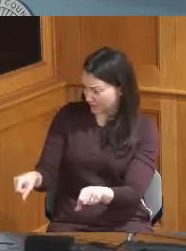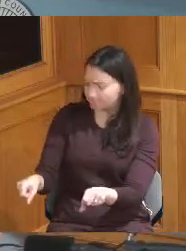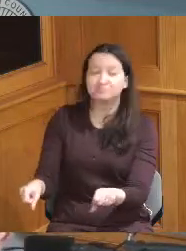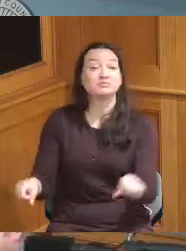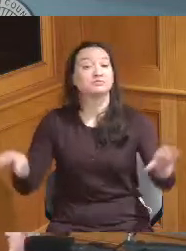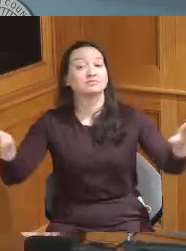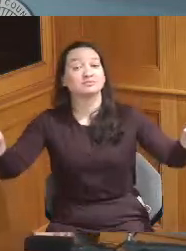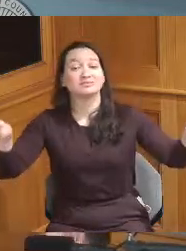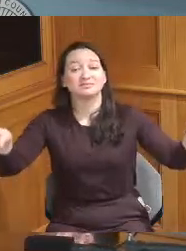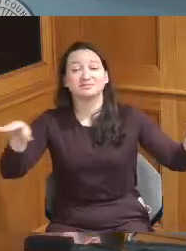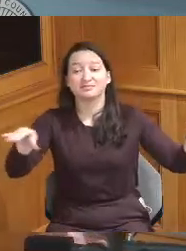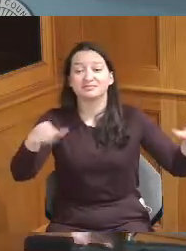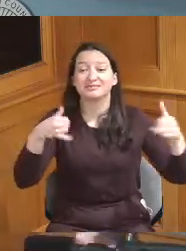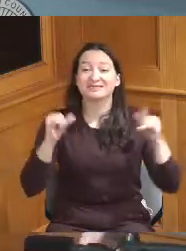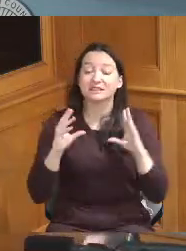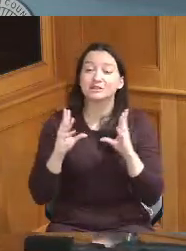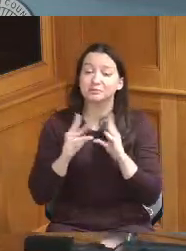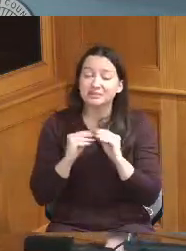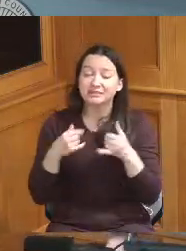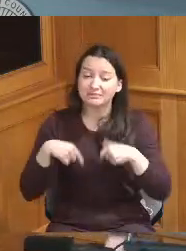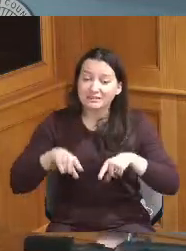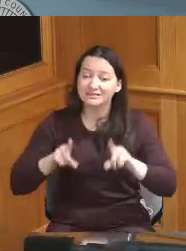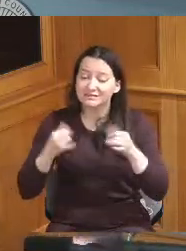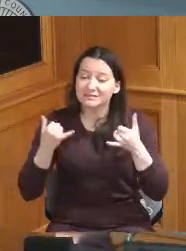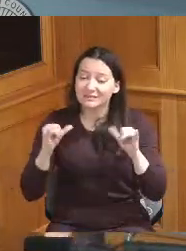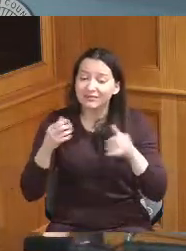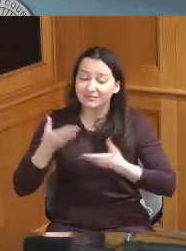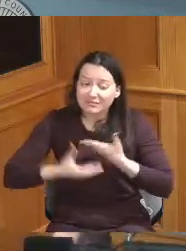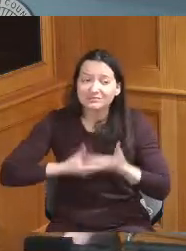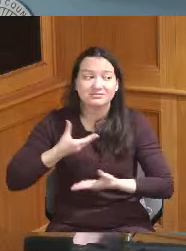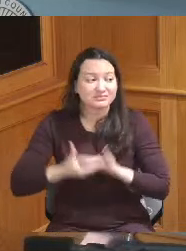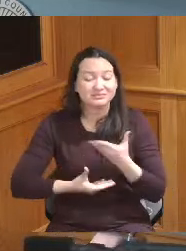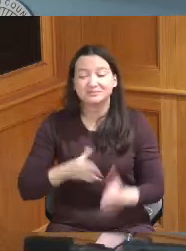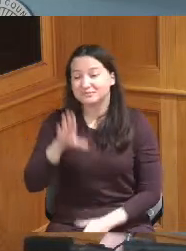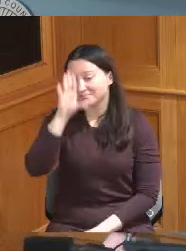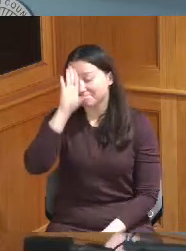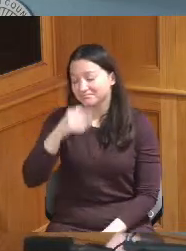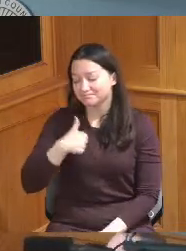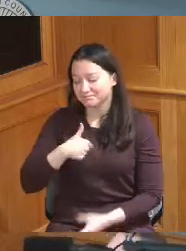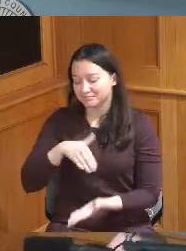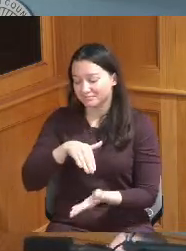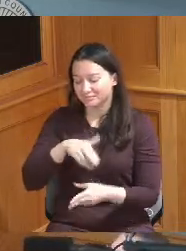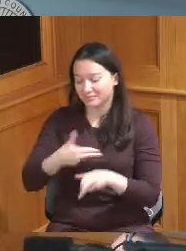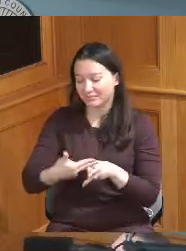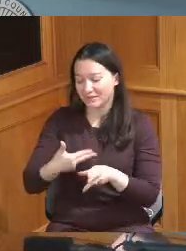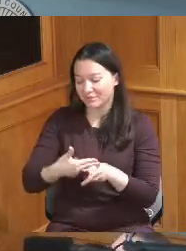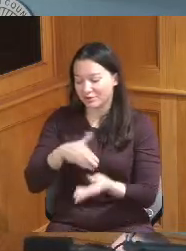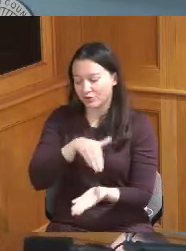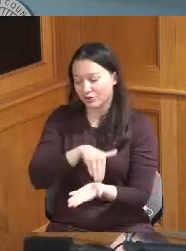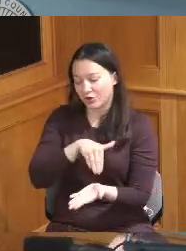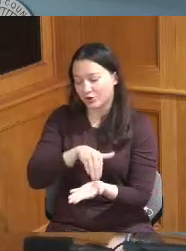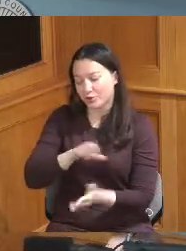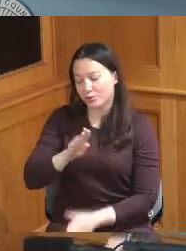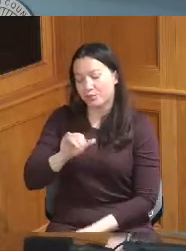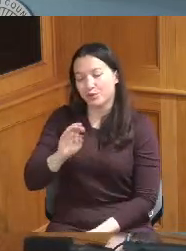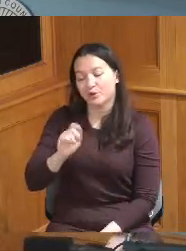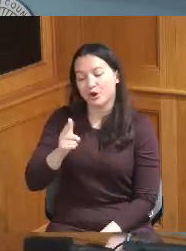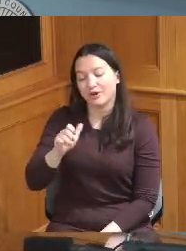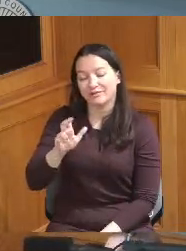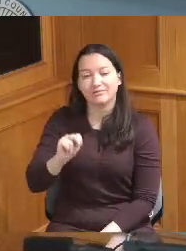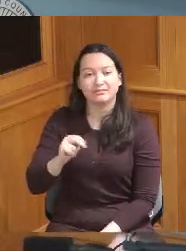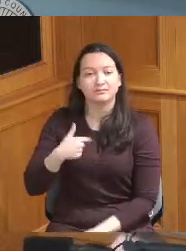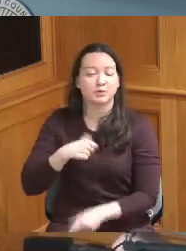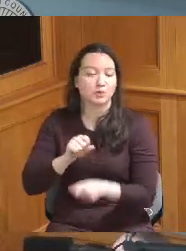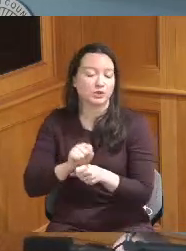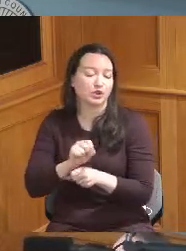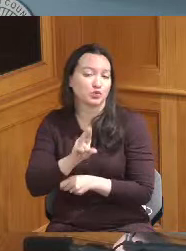Okay, everybody, we're still in session. We're still in session. My name is Dr. Jim Garden. I work at UC Health Affairs Center. So just want to